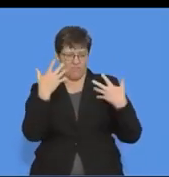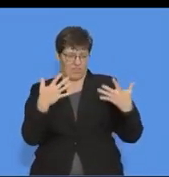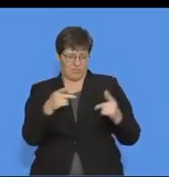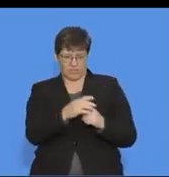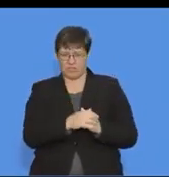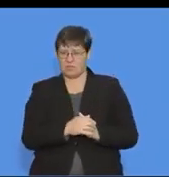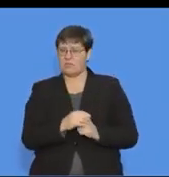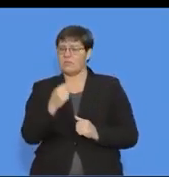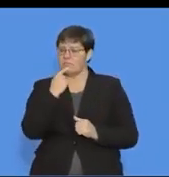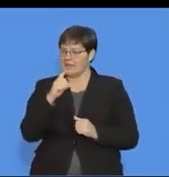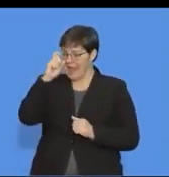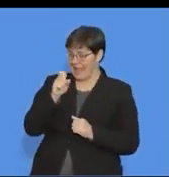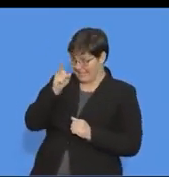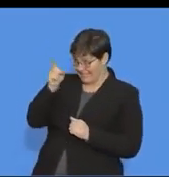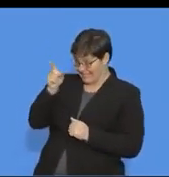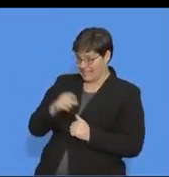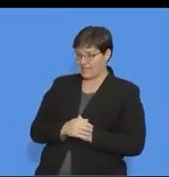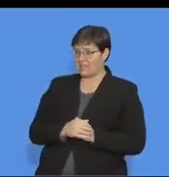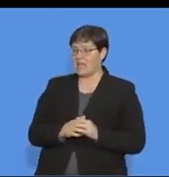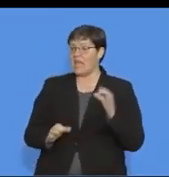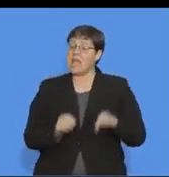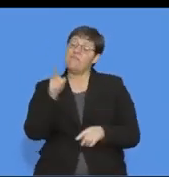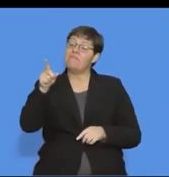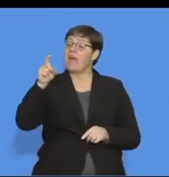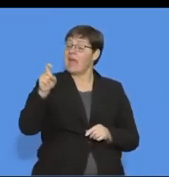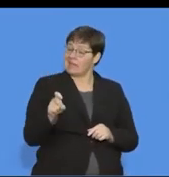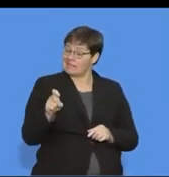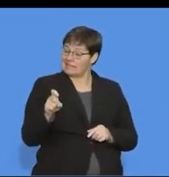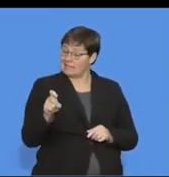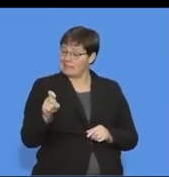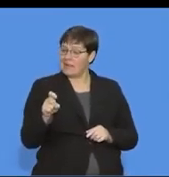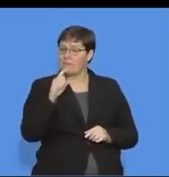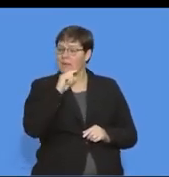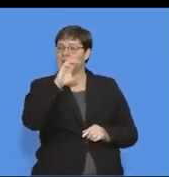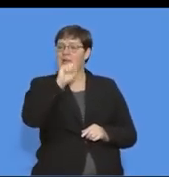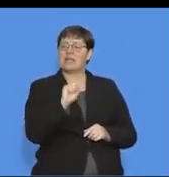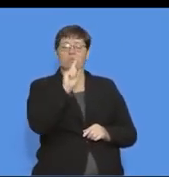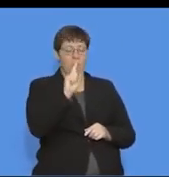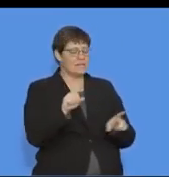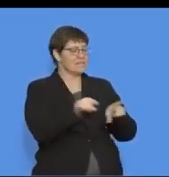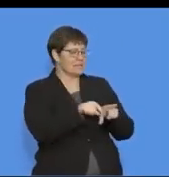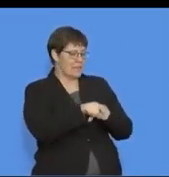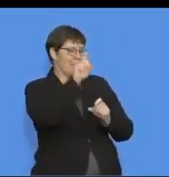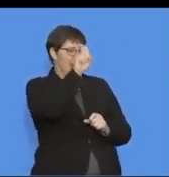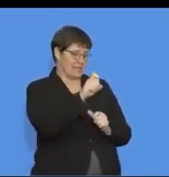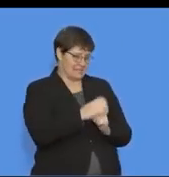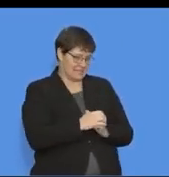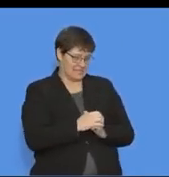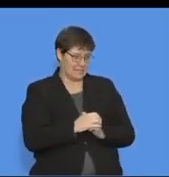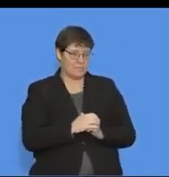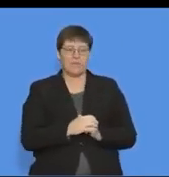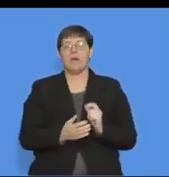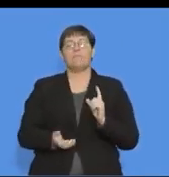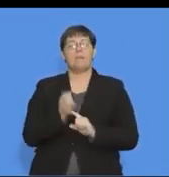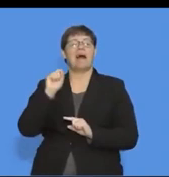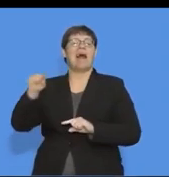tells me this is x, right? If that is x, it tells me S1 is also x, and then I can find